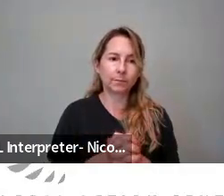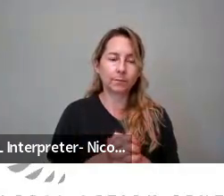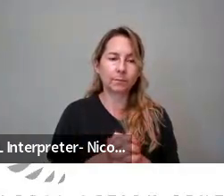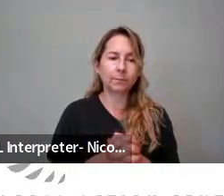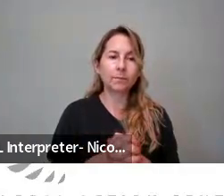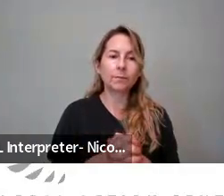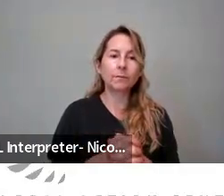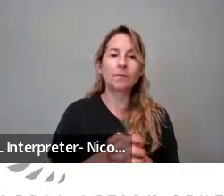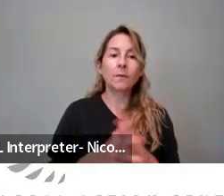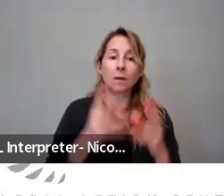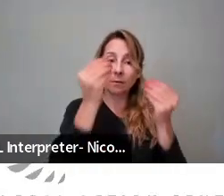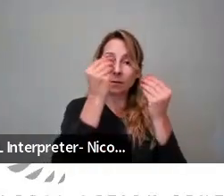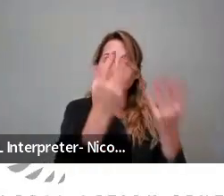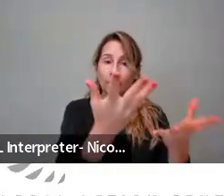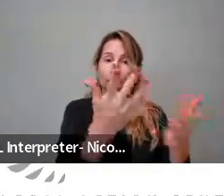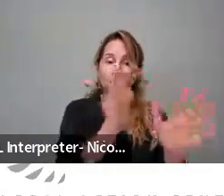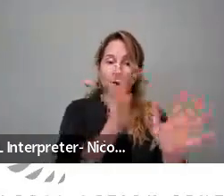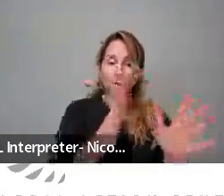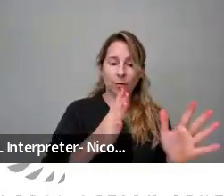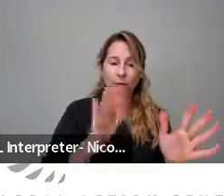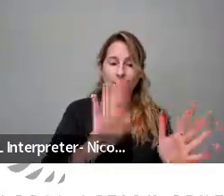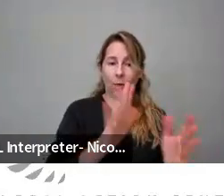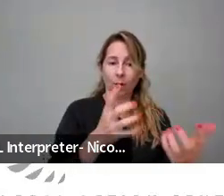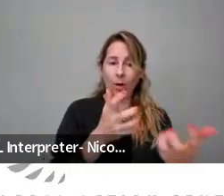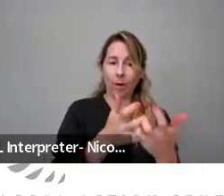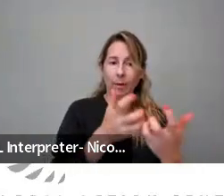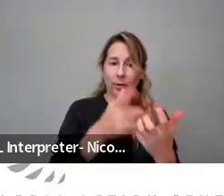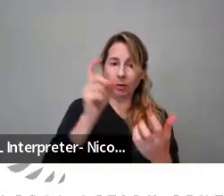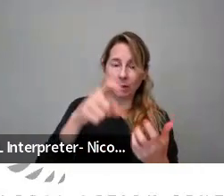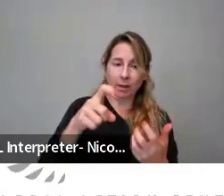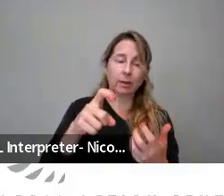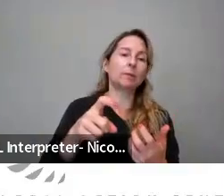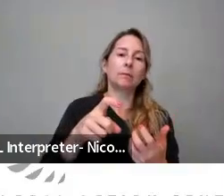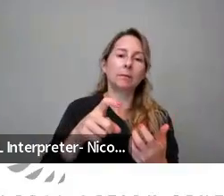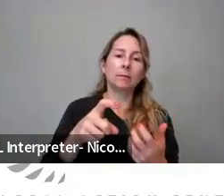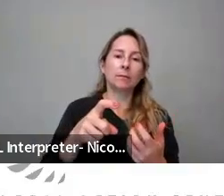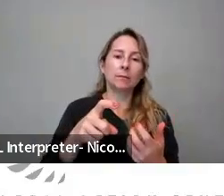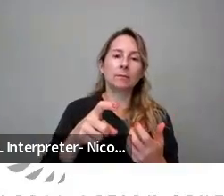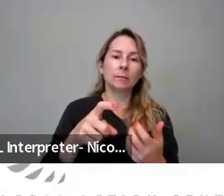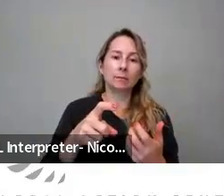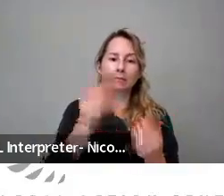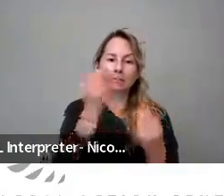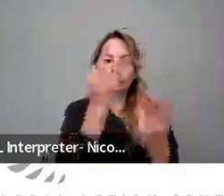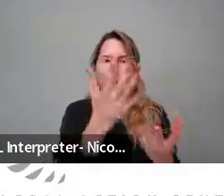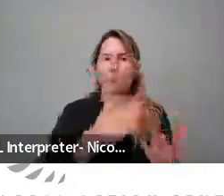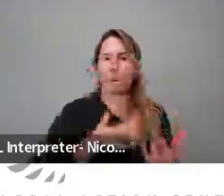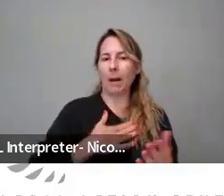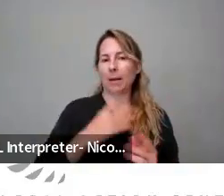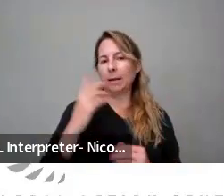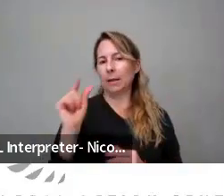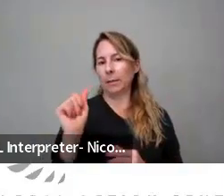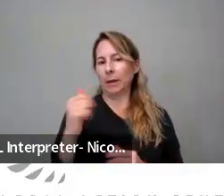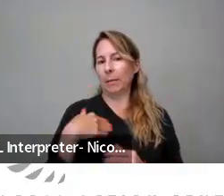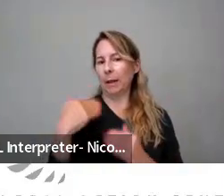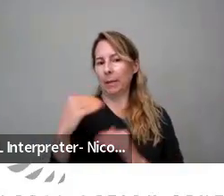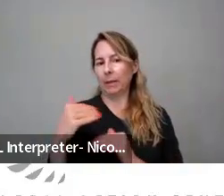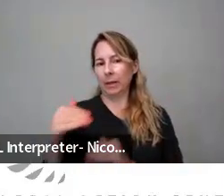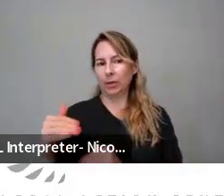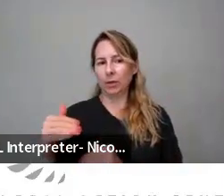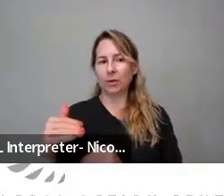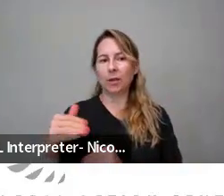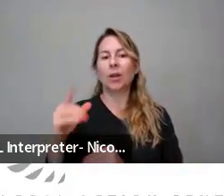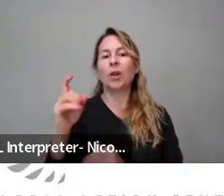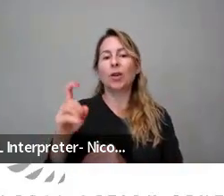your accommodation need, you have put forward the limitations. Now you need to link the two. Based on